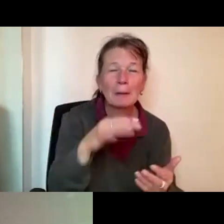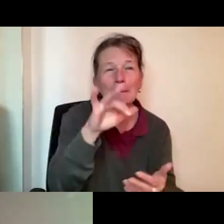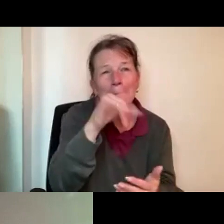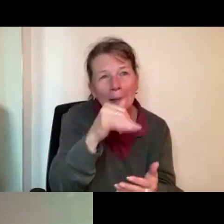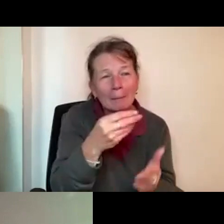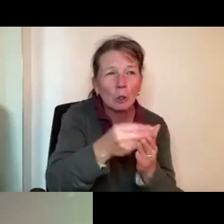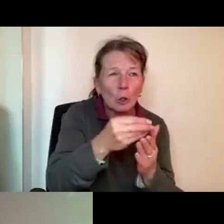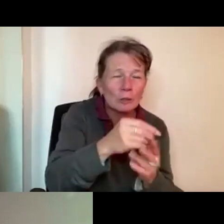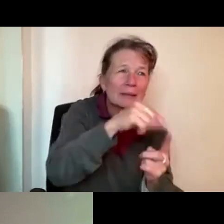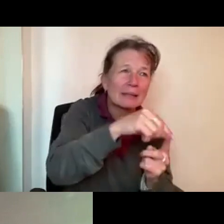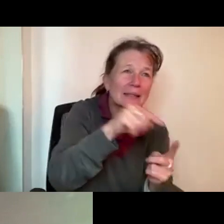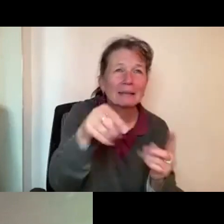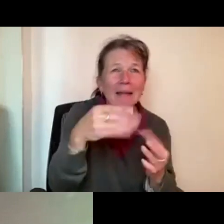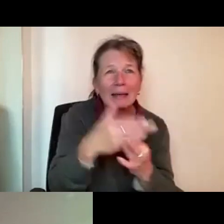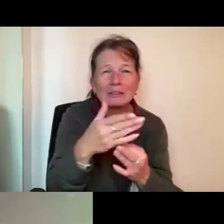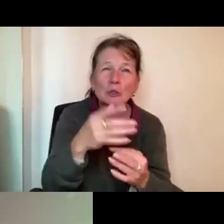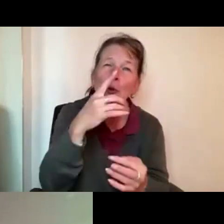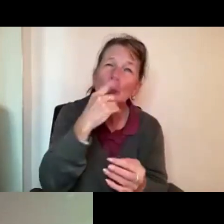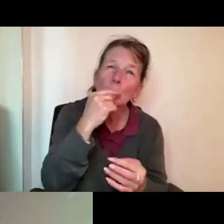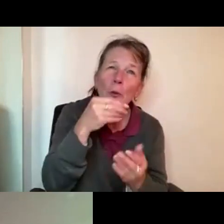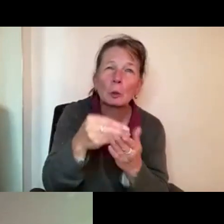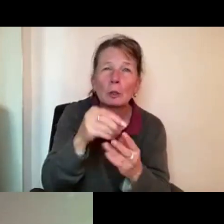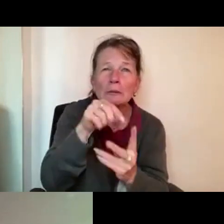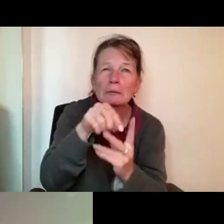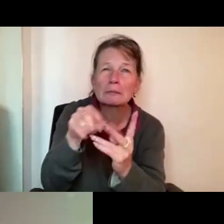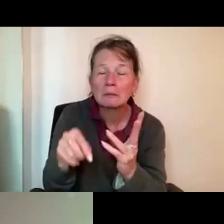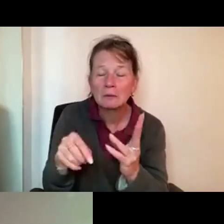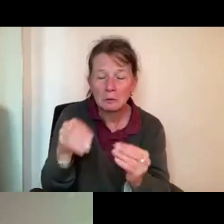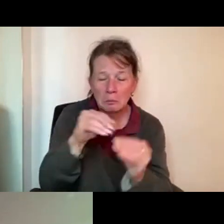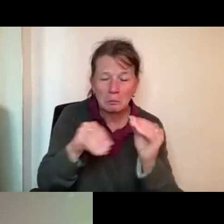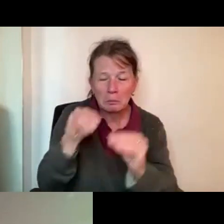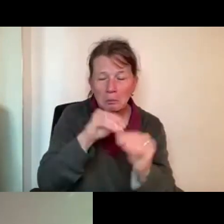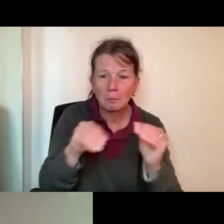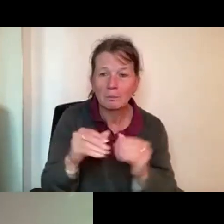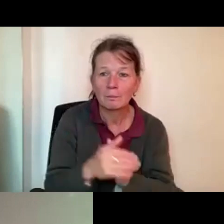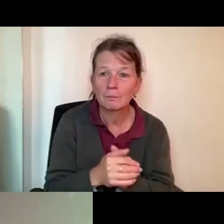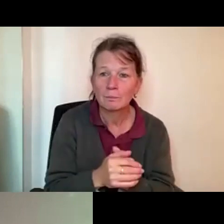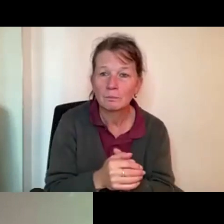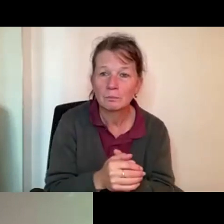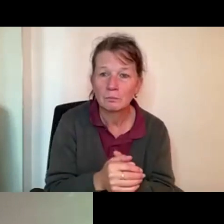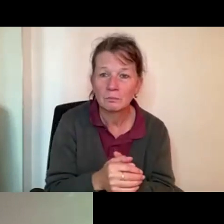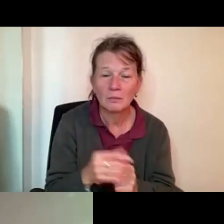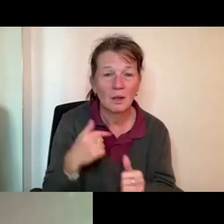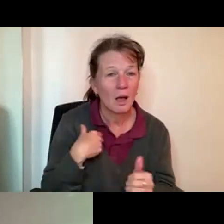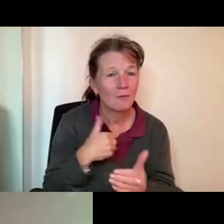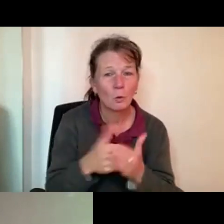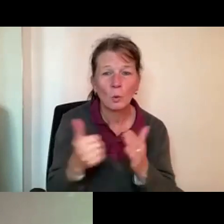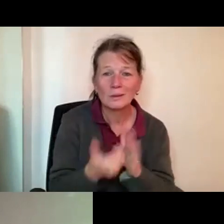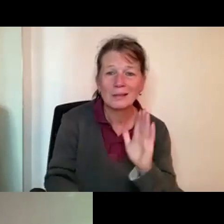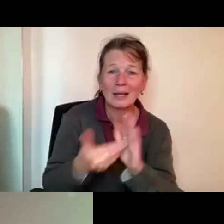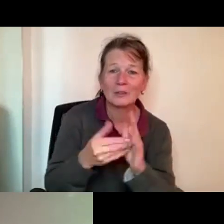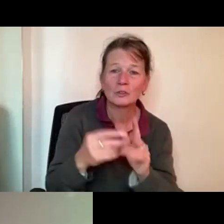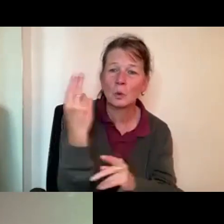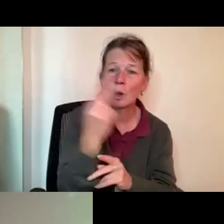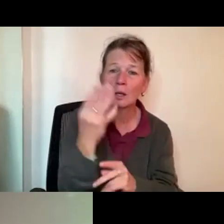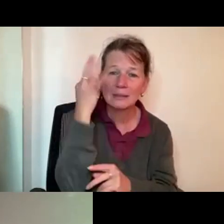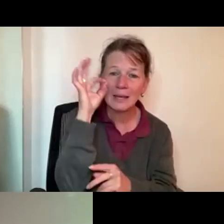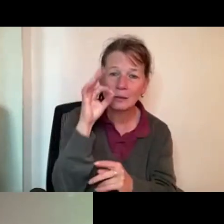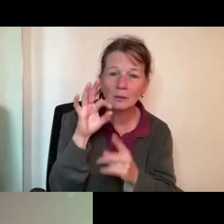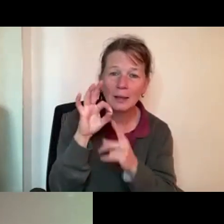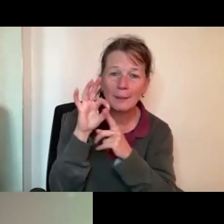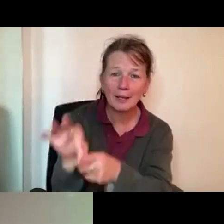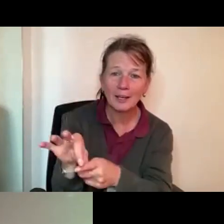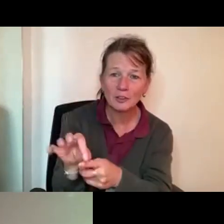cost. And in fact, that is a line. And I've certainly put that in Arts Council applications, Arts Council England and